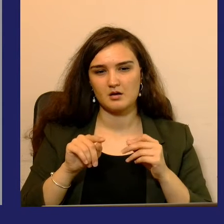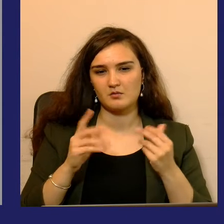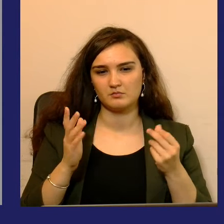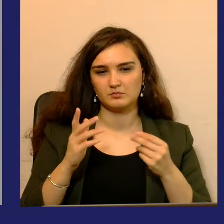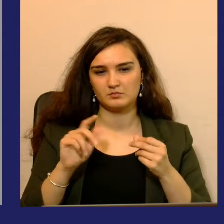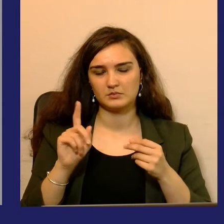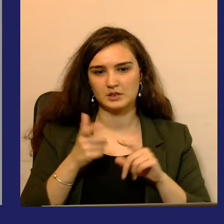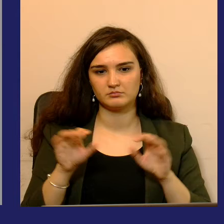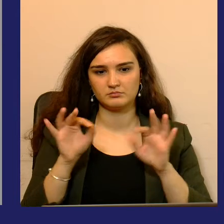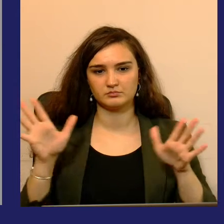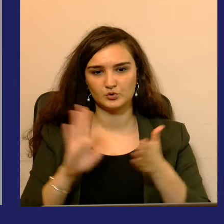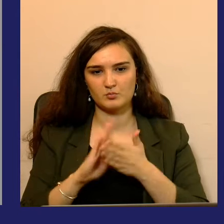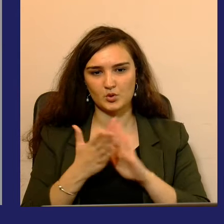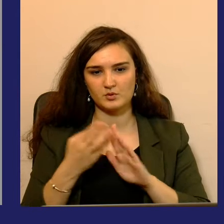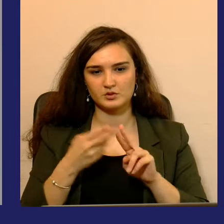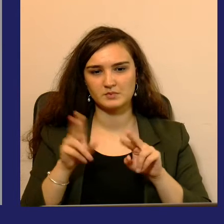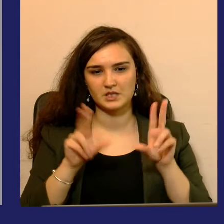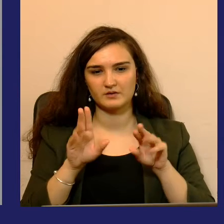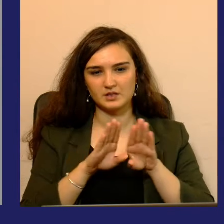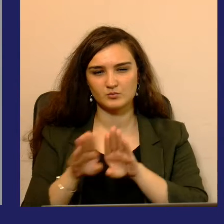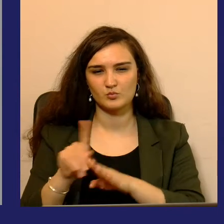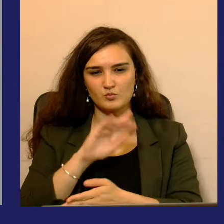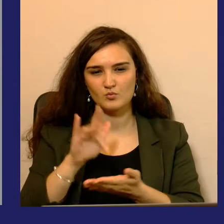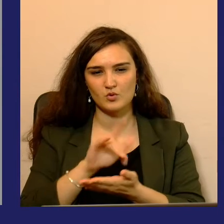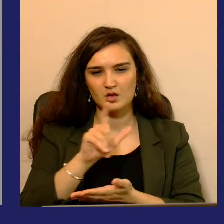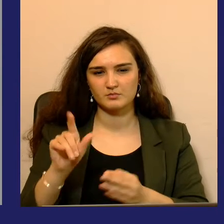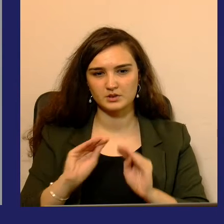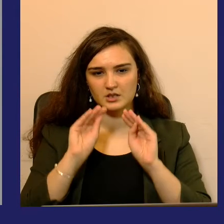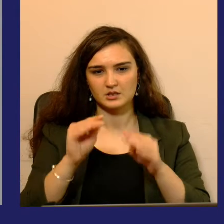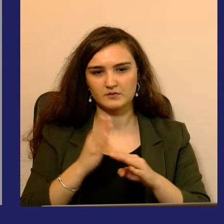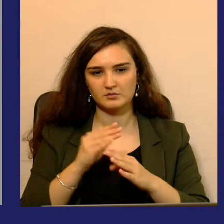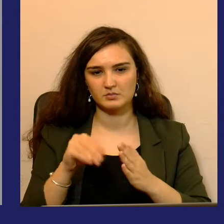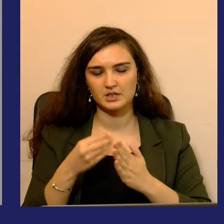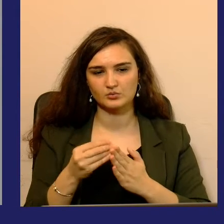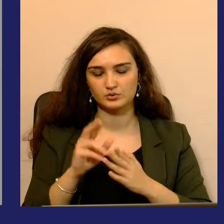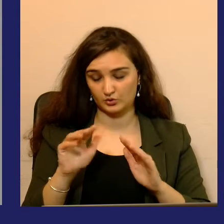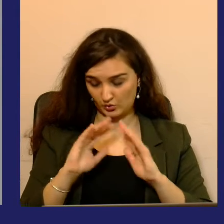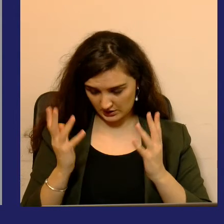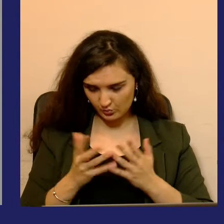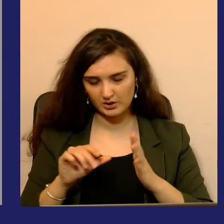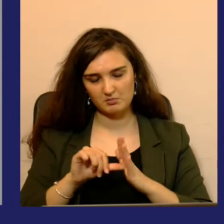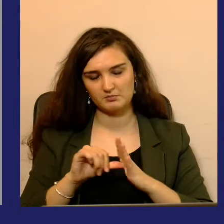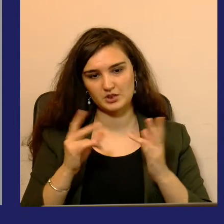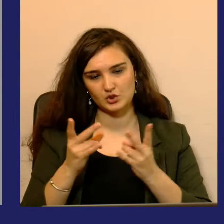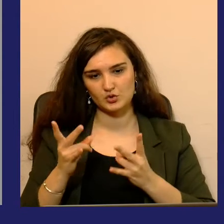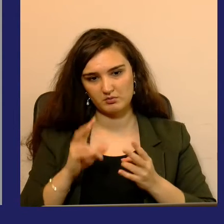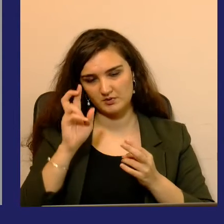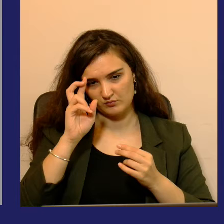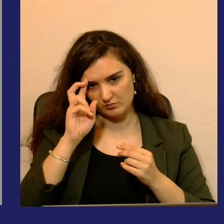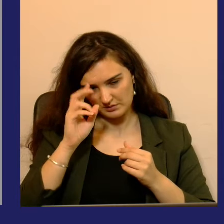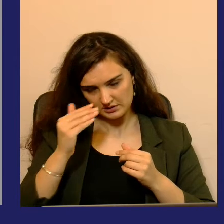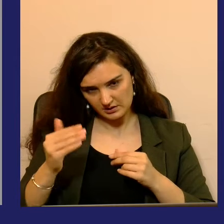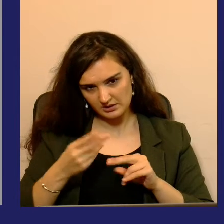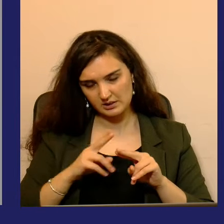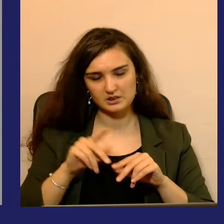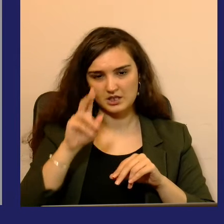for financial and social assistance from the state. As large amounts of money